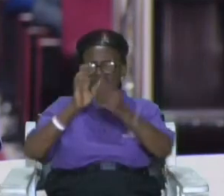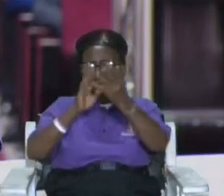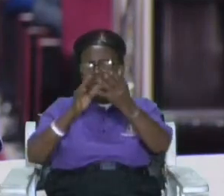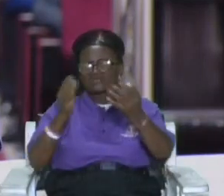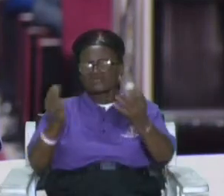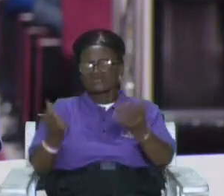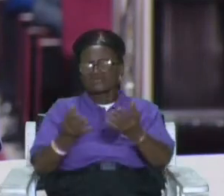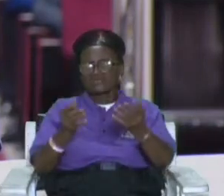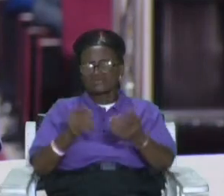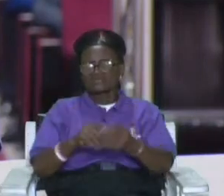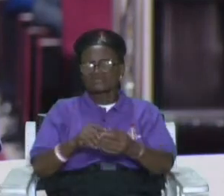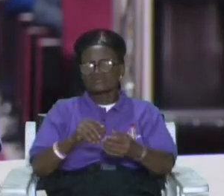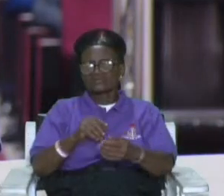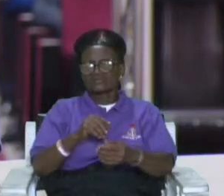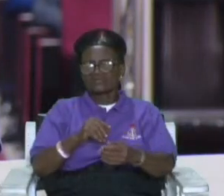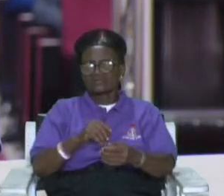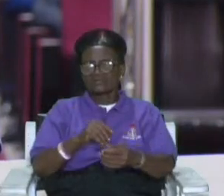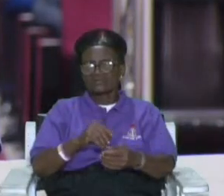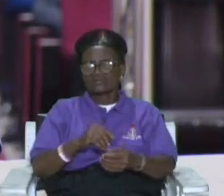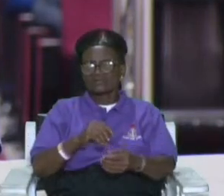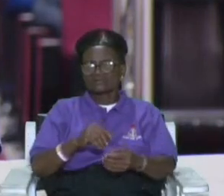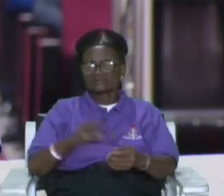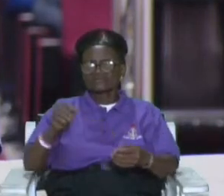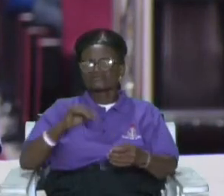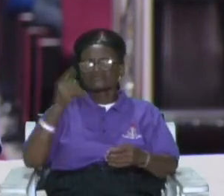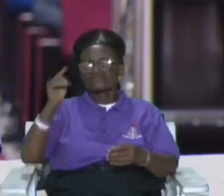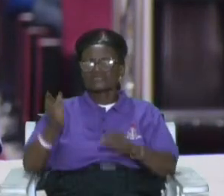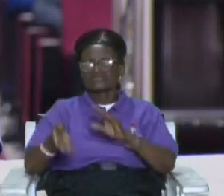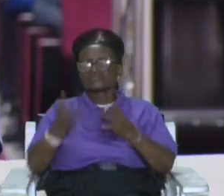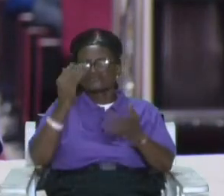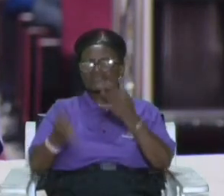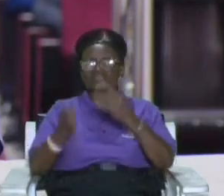And the fire is going to fall even more.